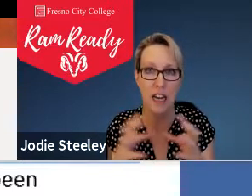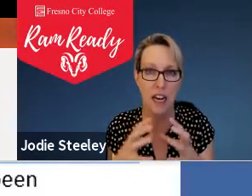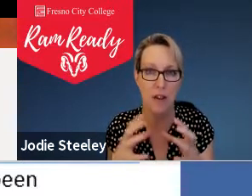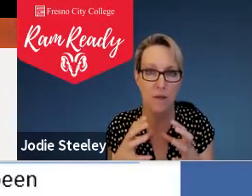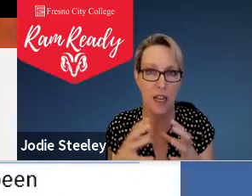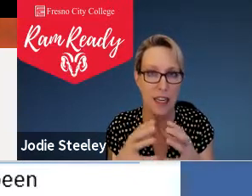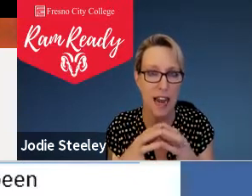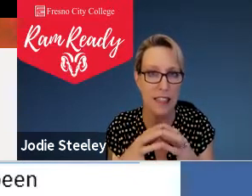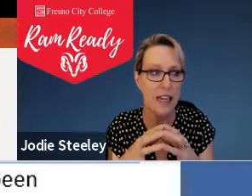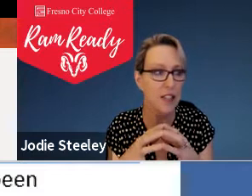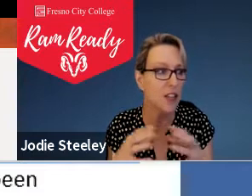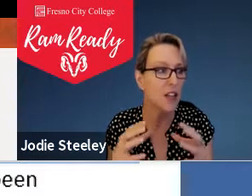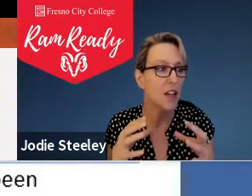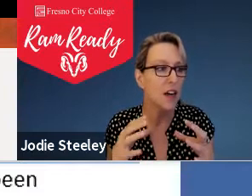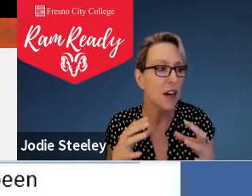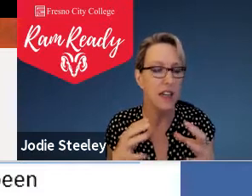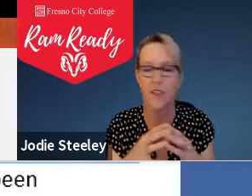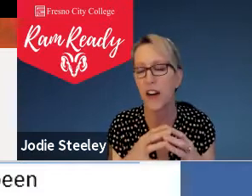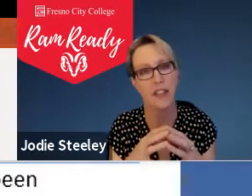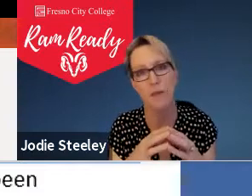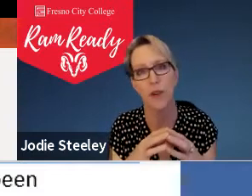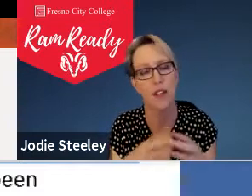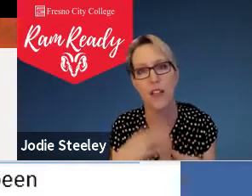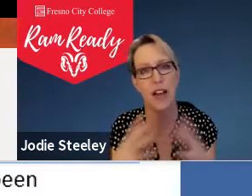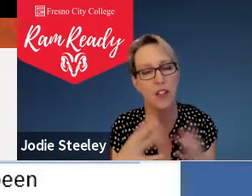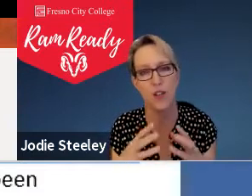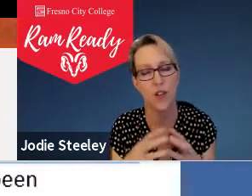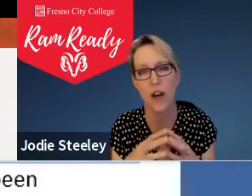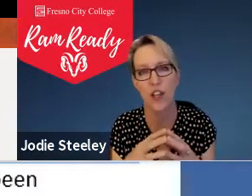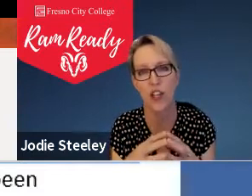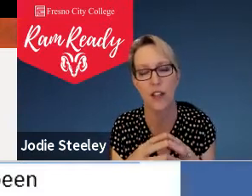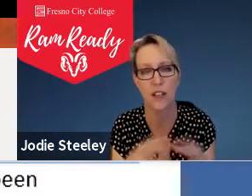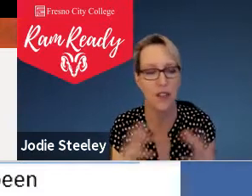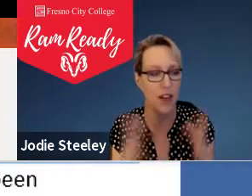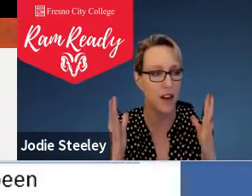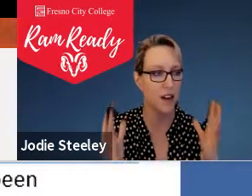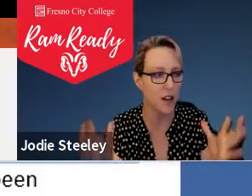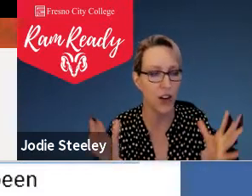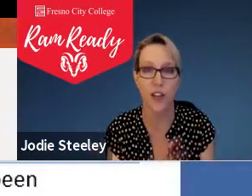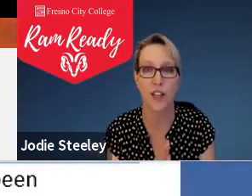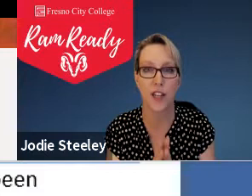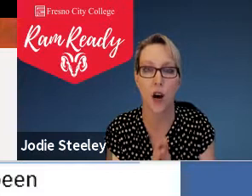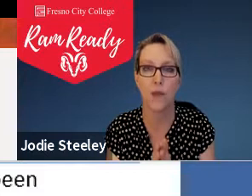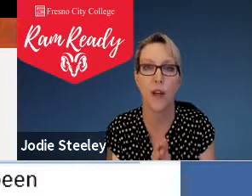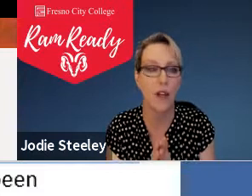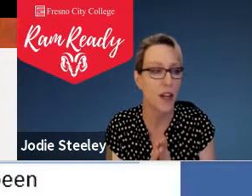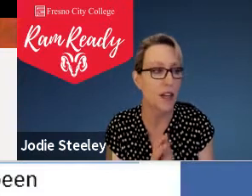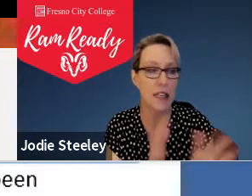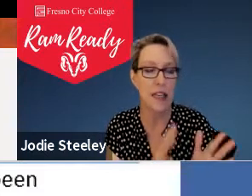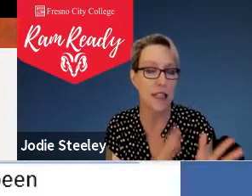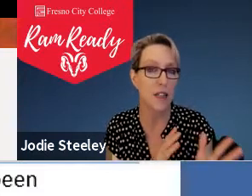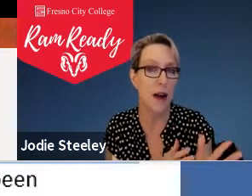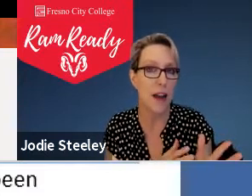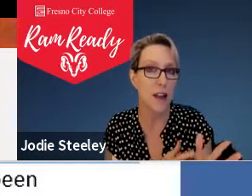difficulty getting access, it's very simple. It just asks you a few questions and then you're good to go. It